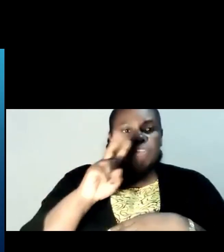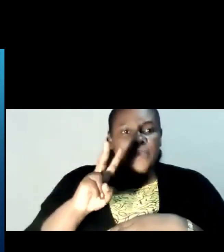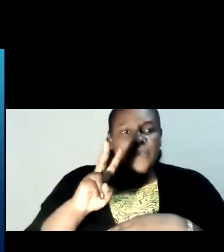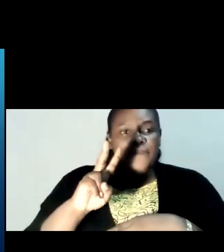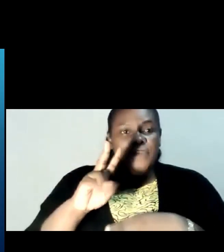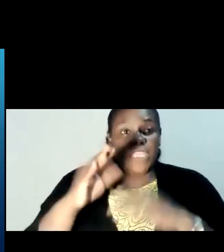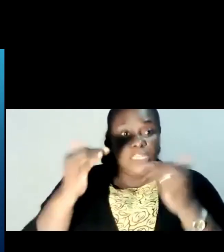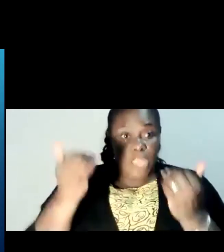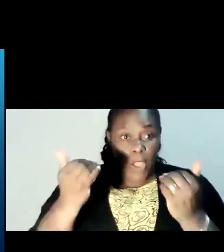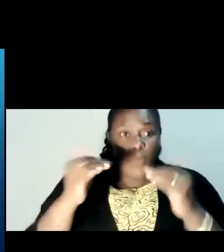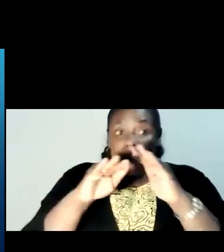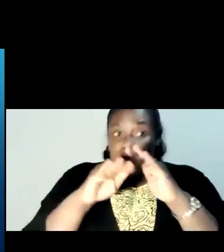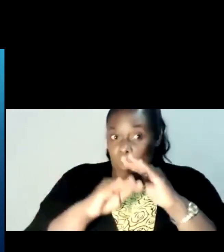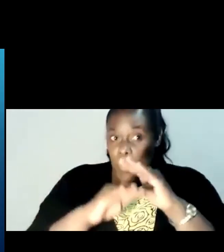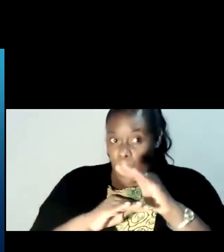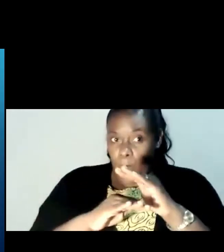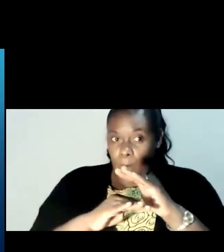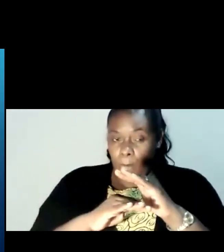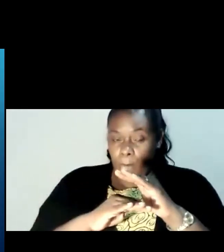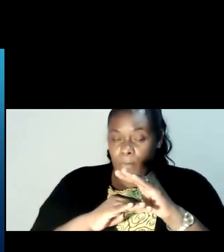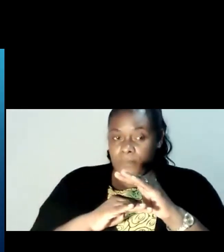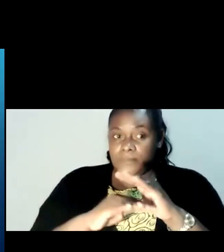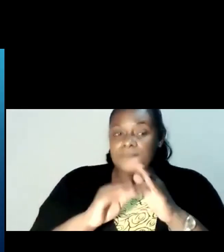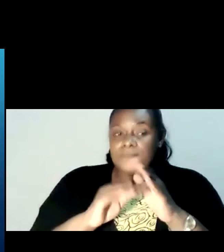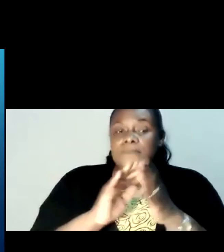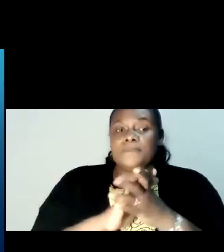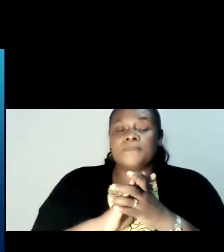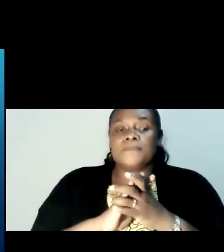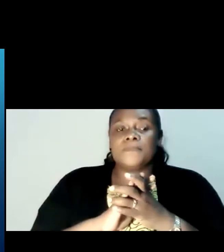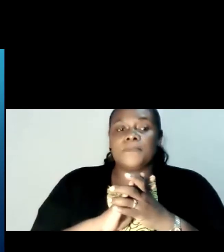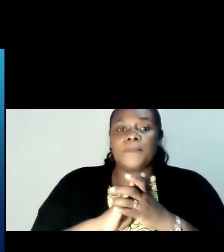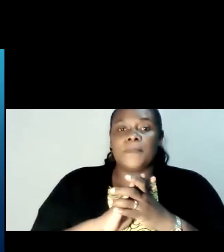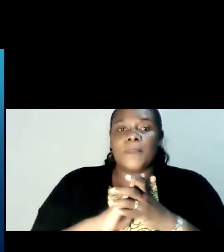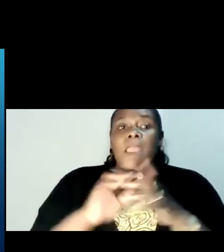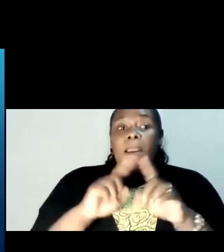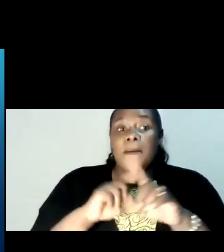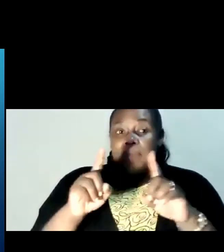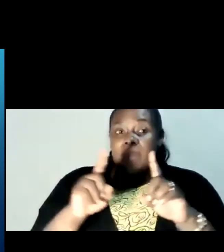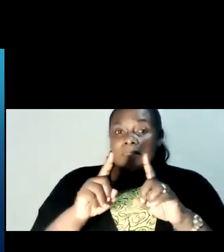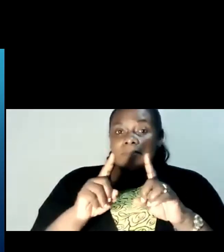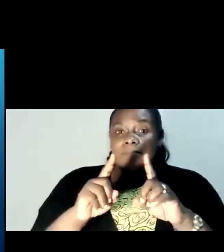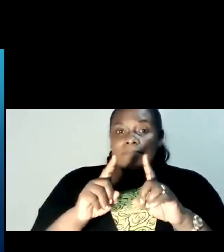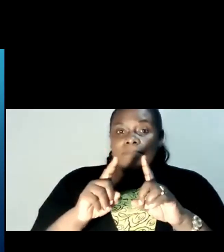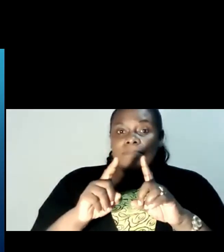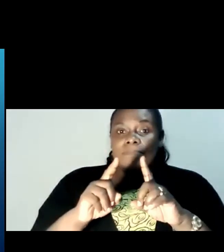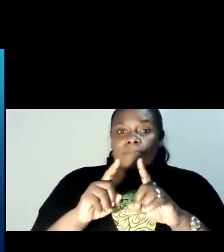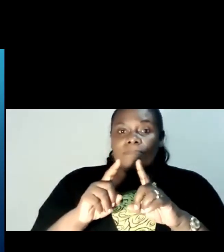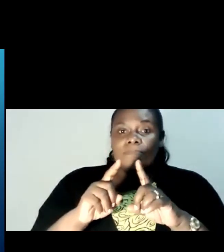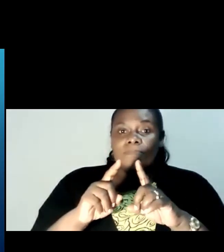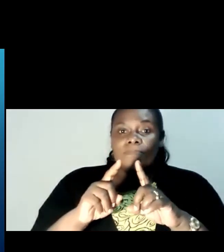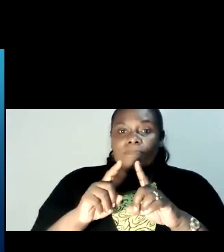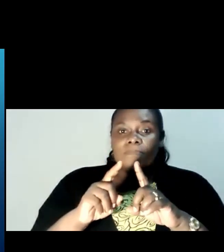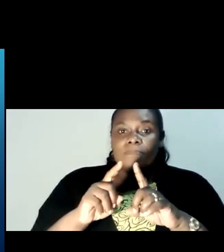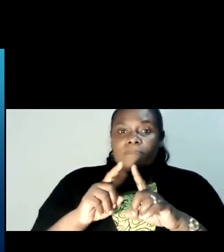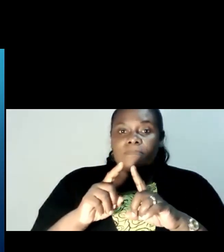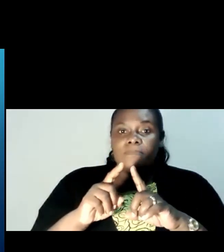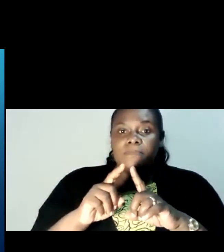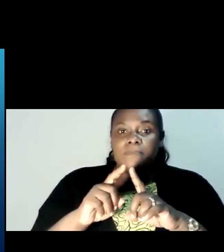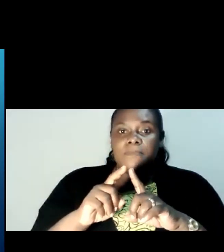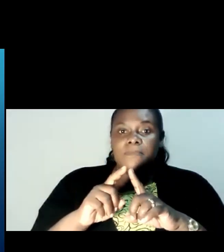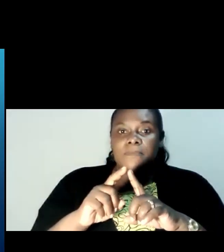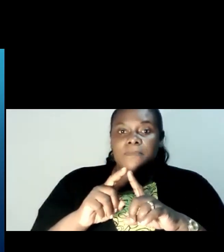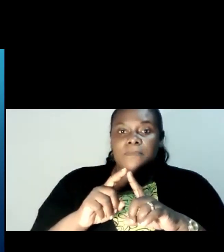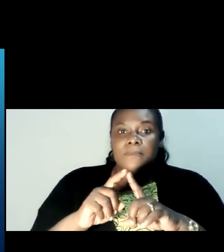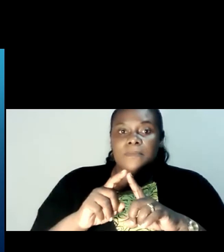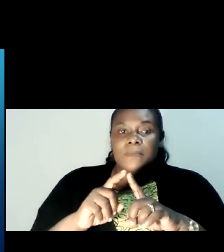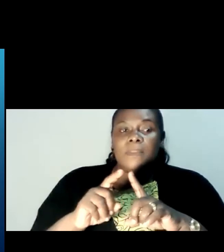1.6% in the general population, but it's higher, around 13% in men who have sex with